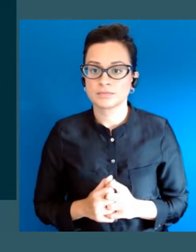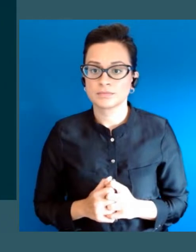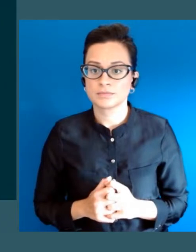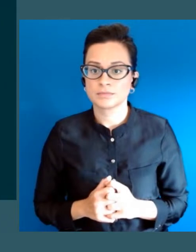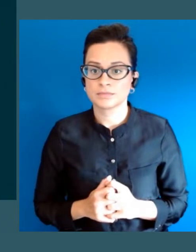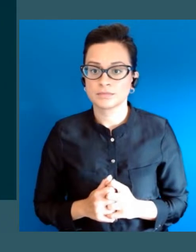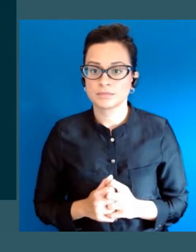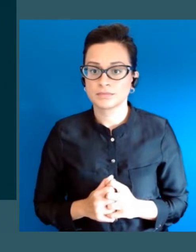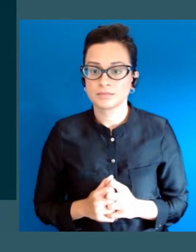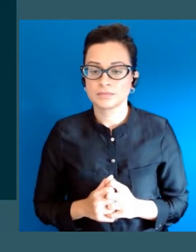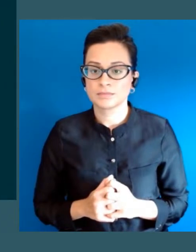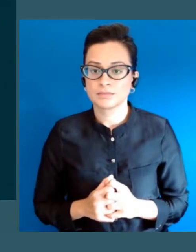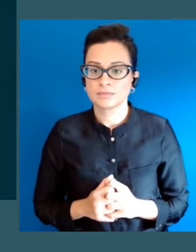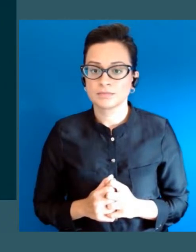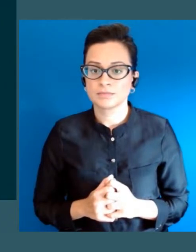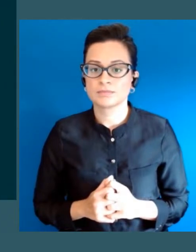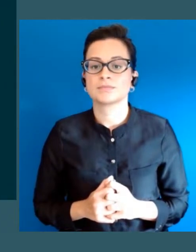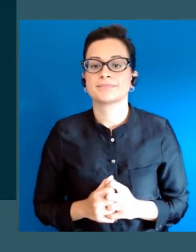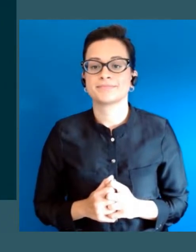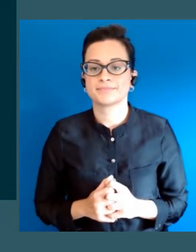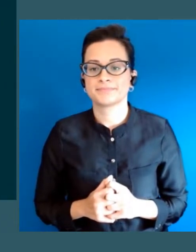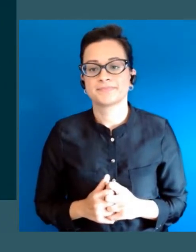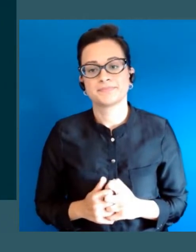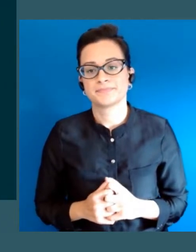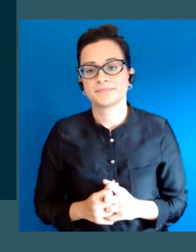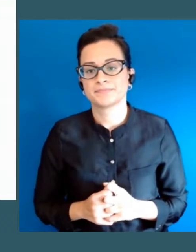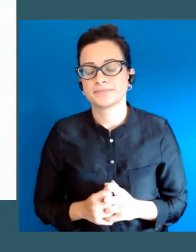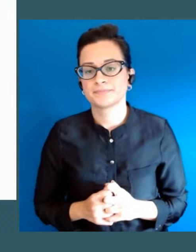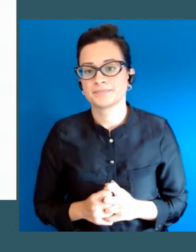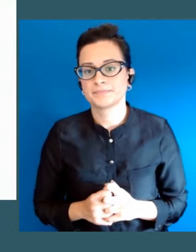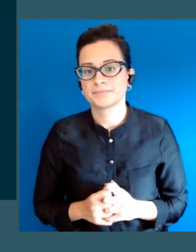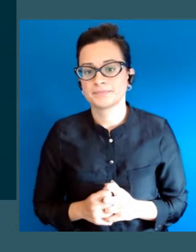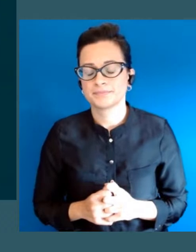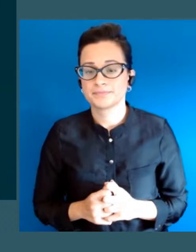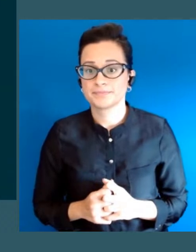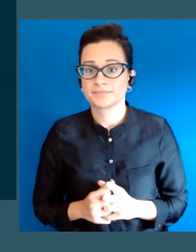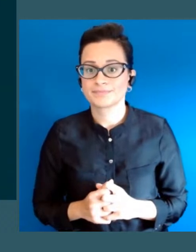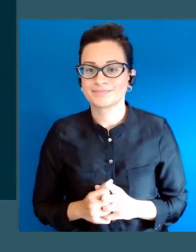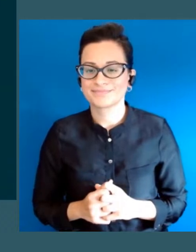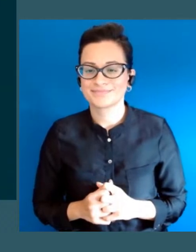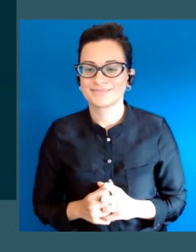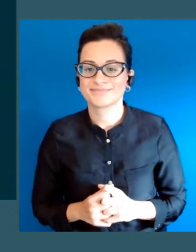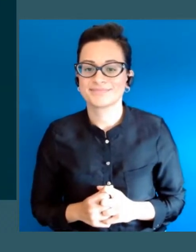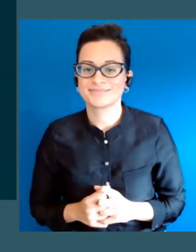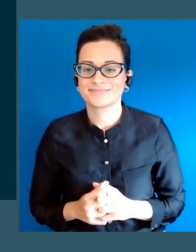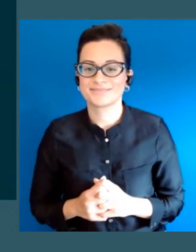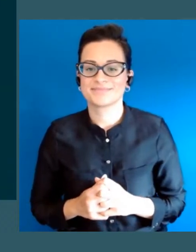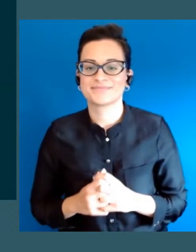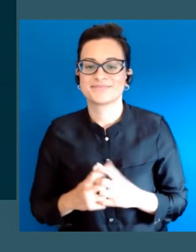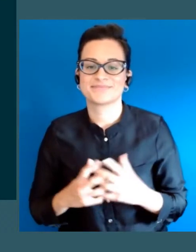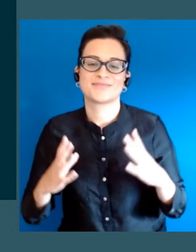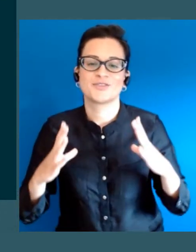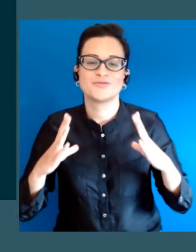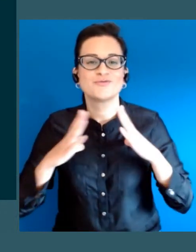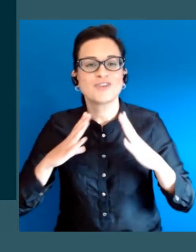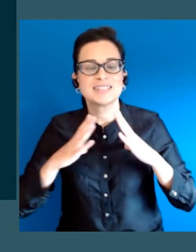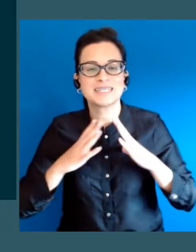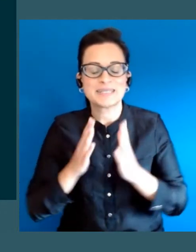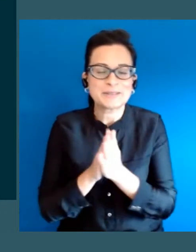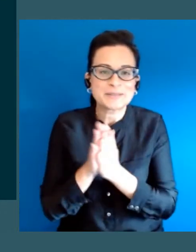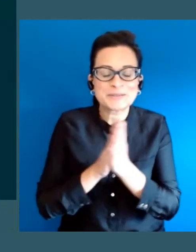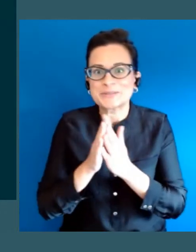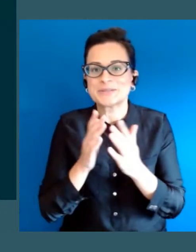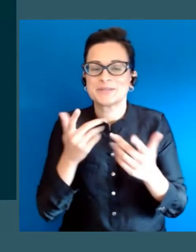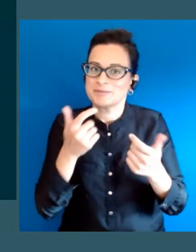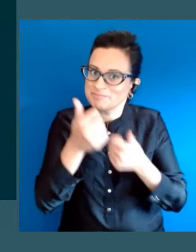I think it's moved then. Hang on. See if it... Yeah, we're ready to go. Well done, Lydia. Minor panic